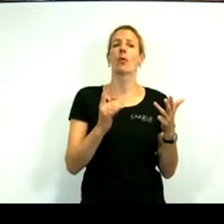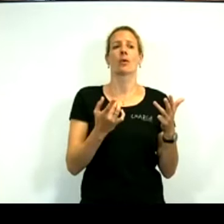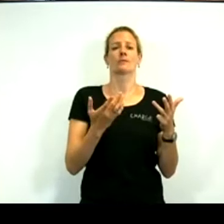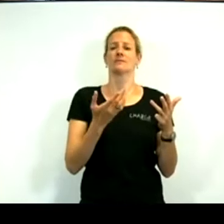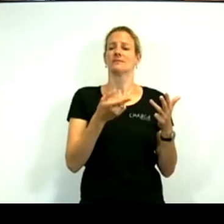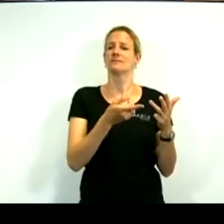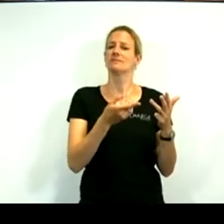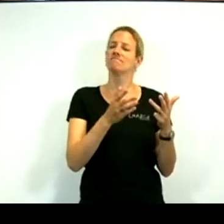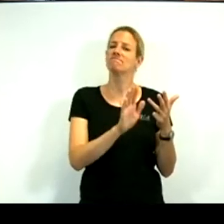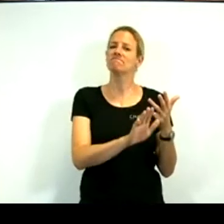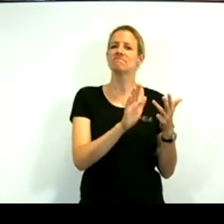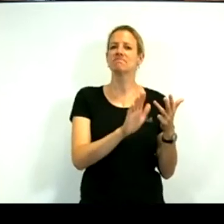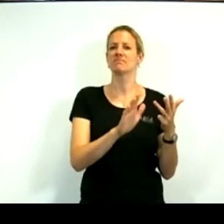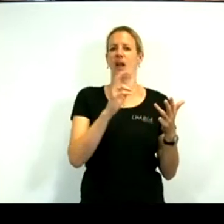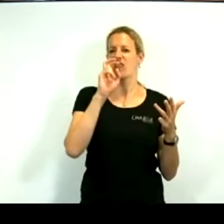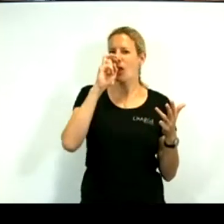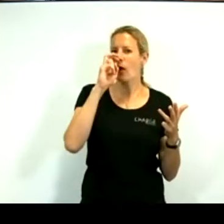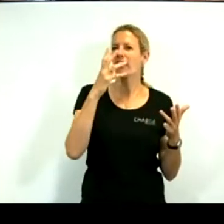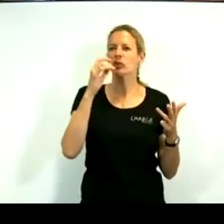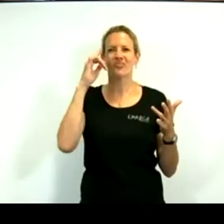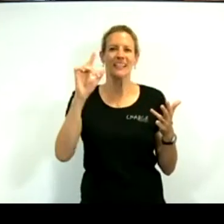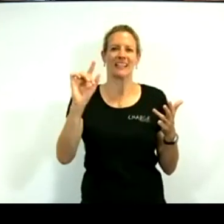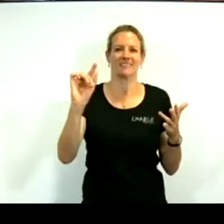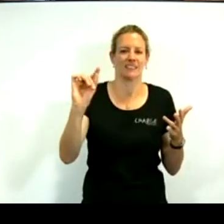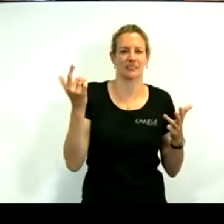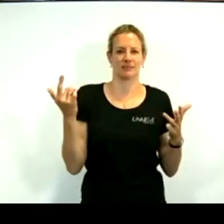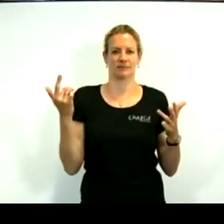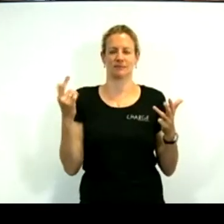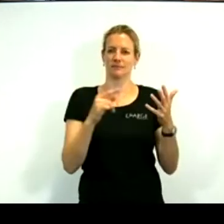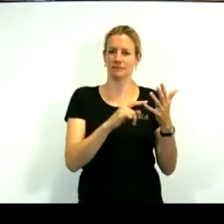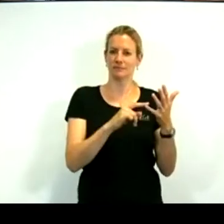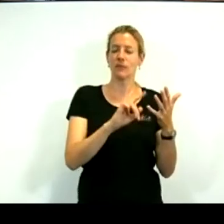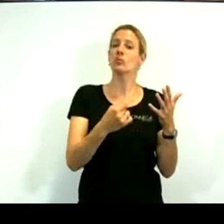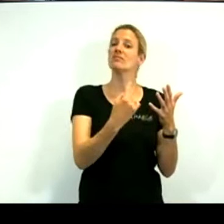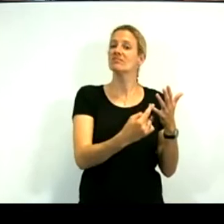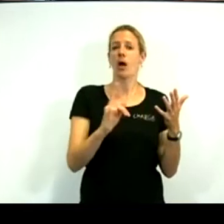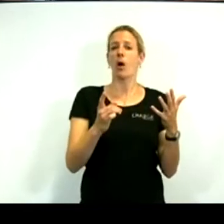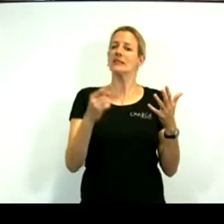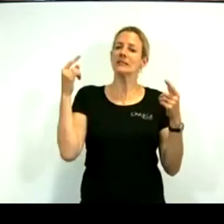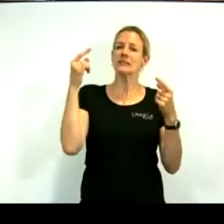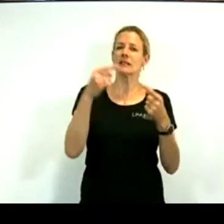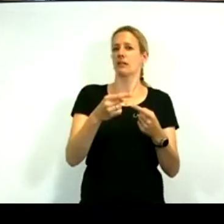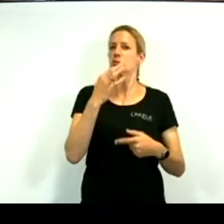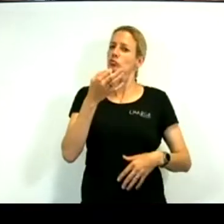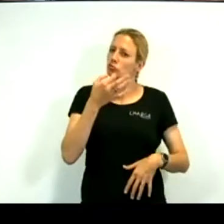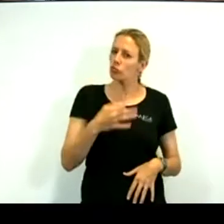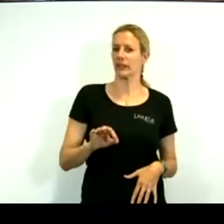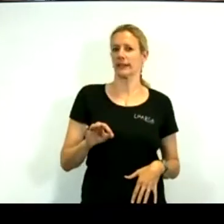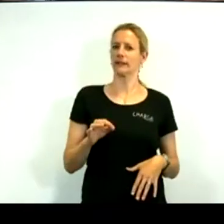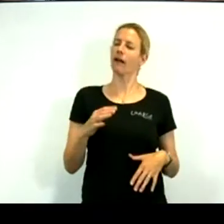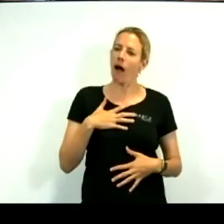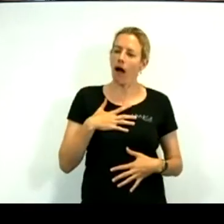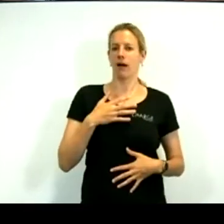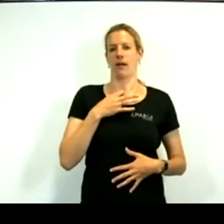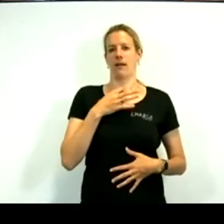need to feel personal satisfaction, all those things are going to influence functional